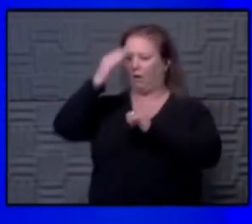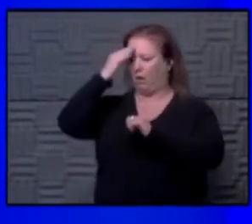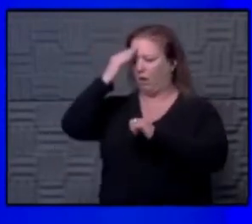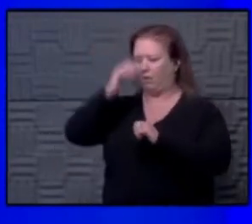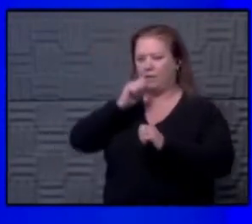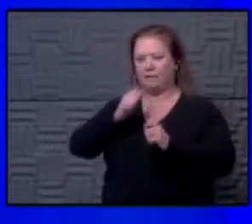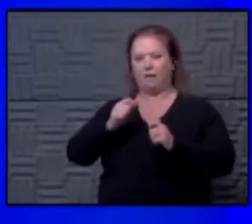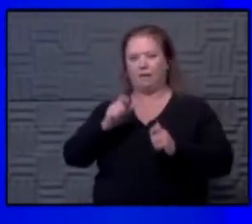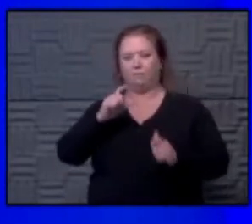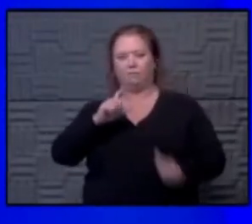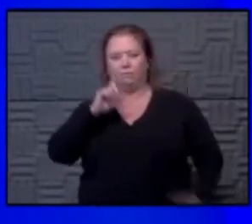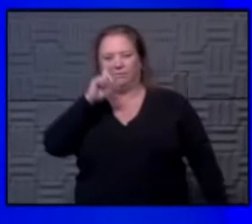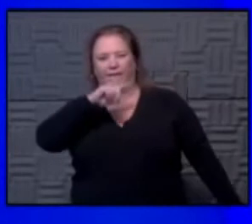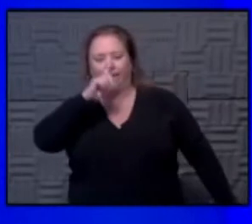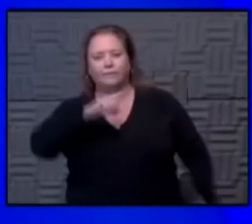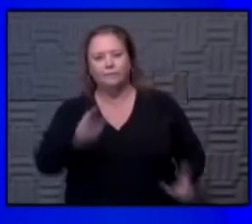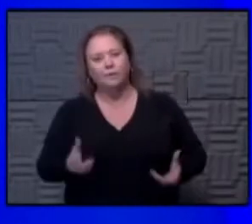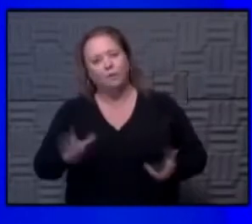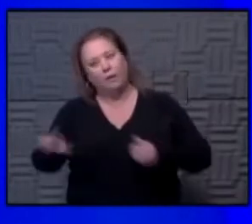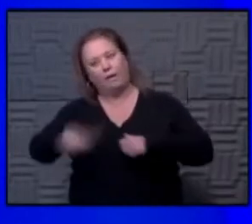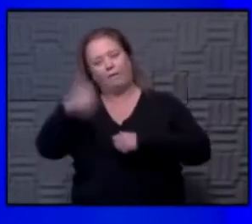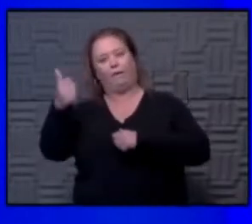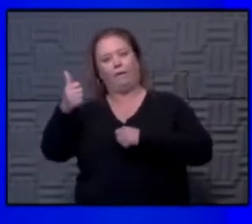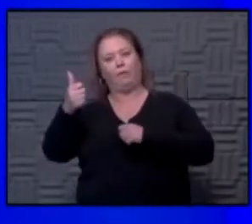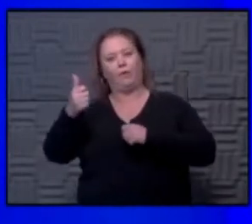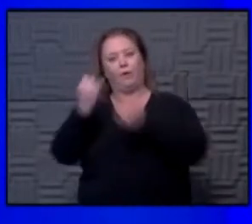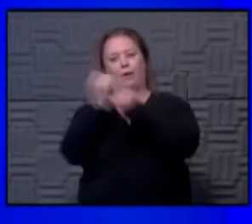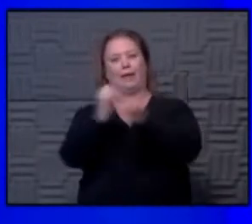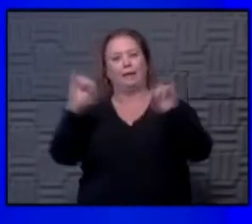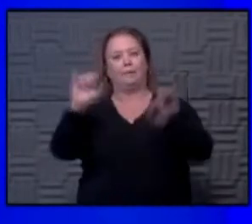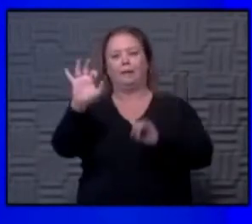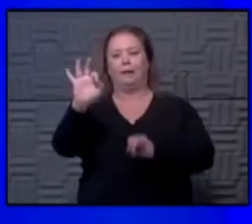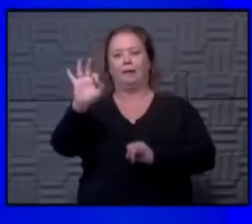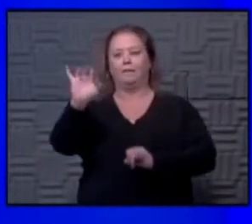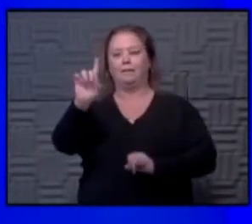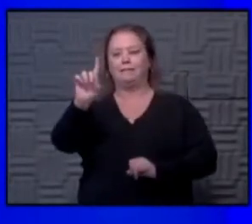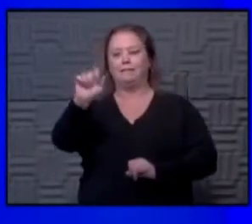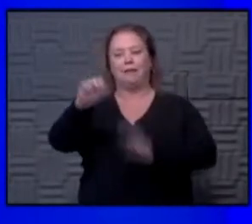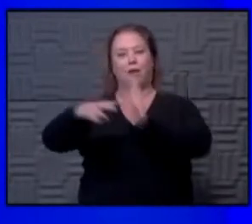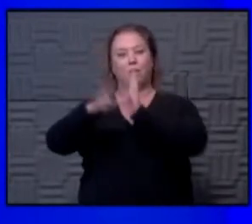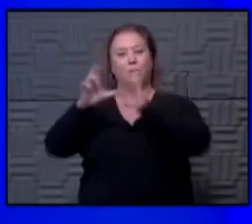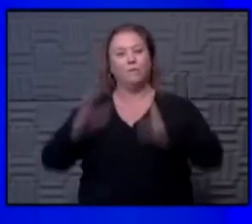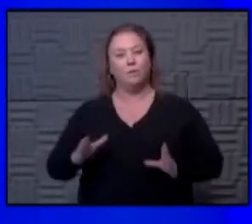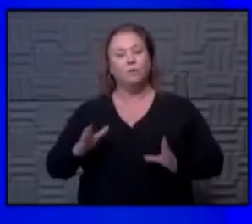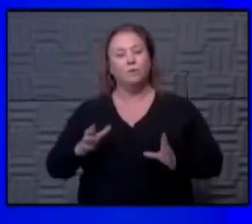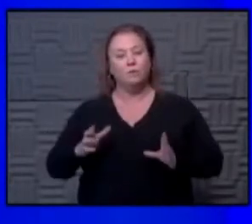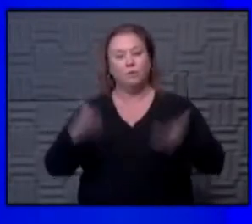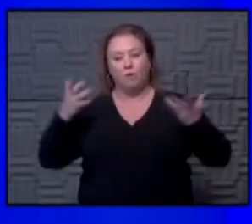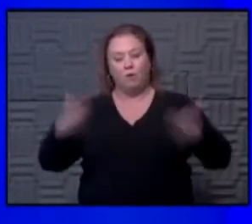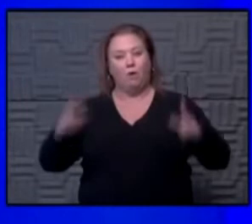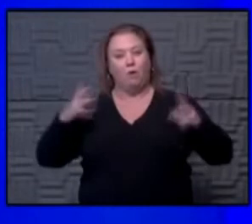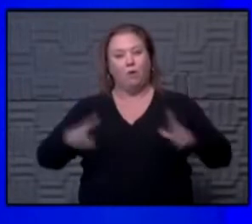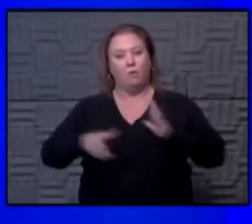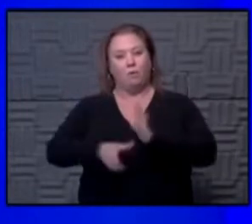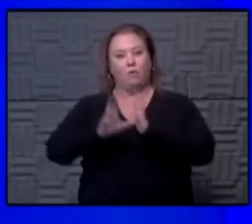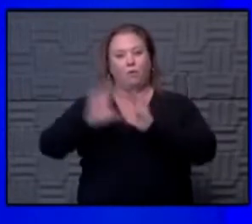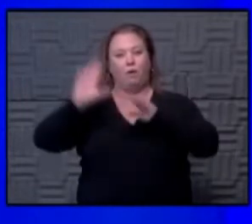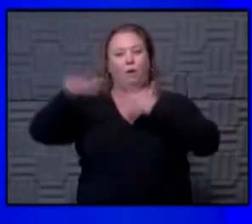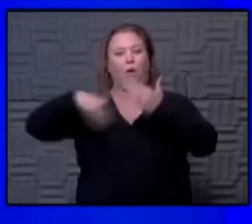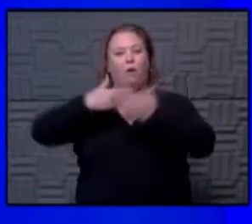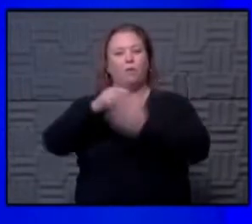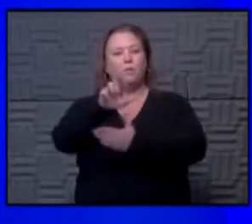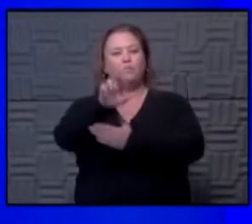not manipulated? Well, we have those other safeguards, the independent FDA reviewers who have reviewed all the raw data, all the raw